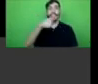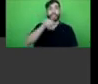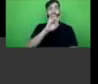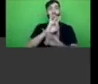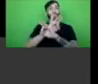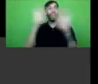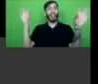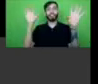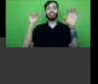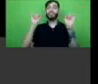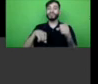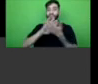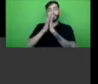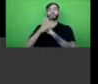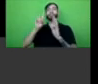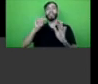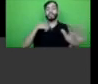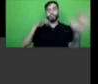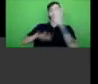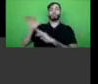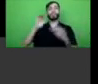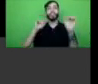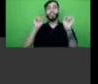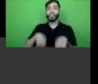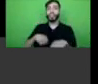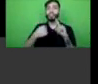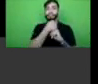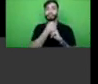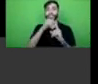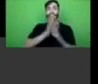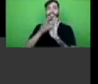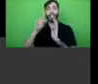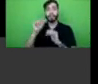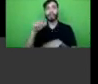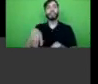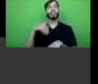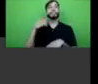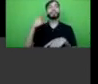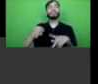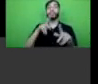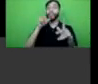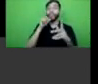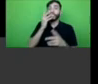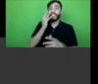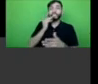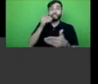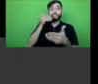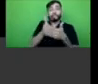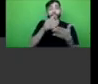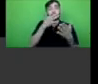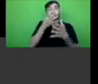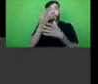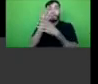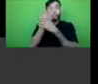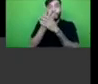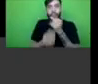For those of us who do survive near fatal interactions with police,